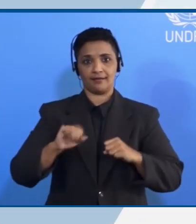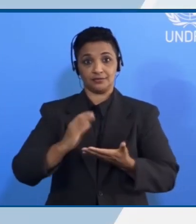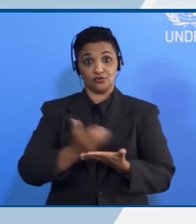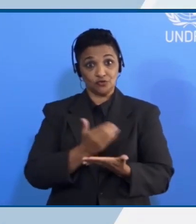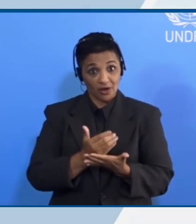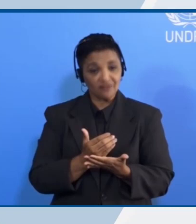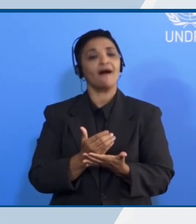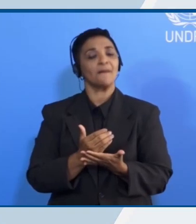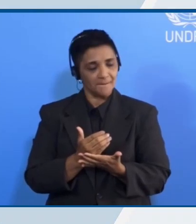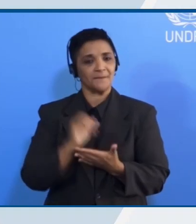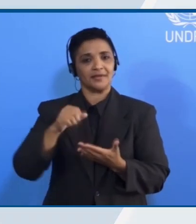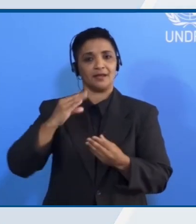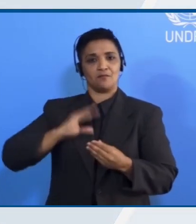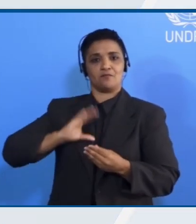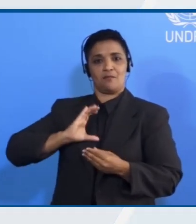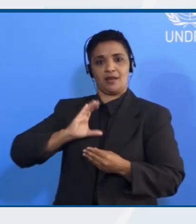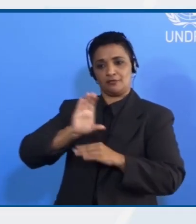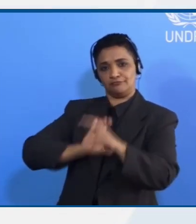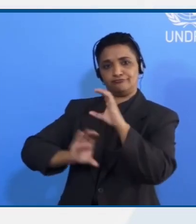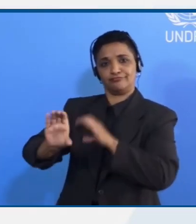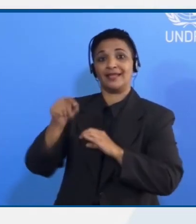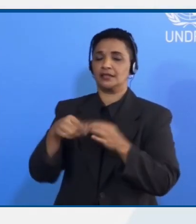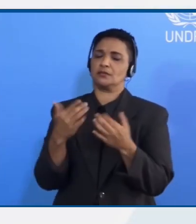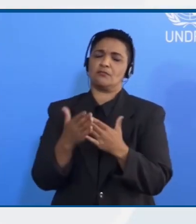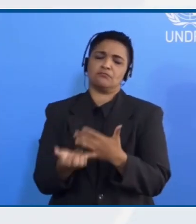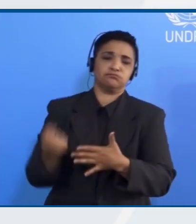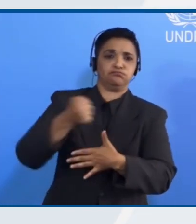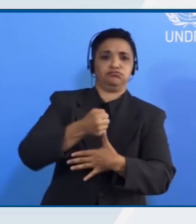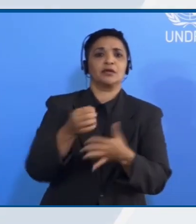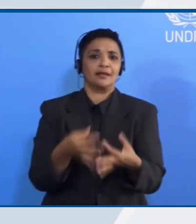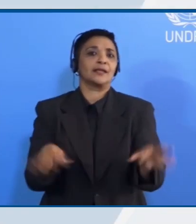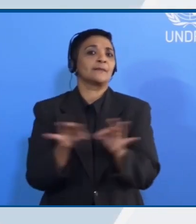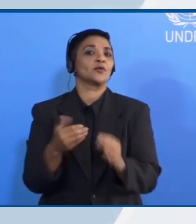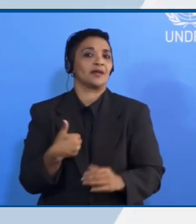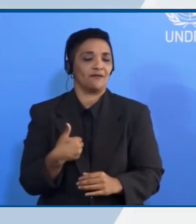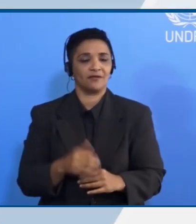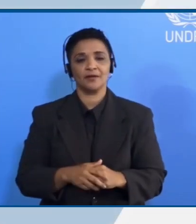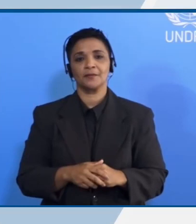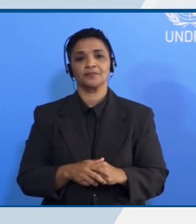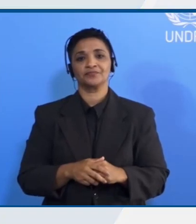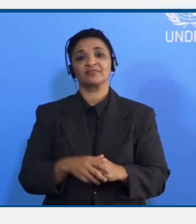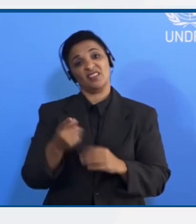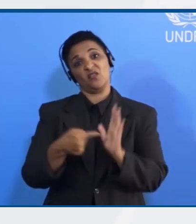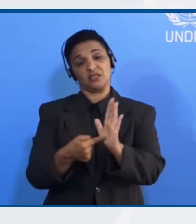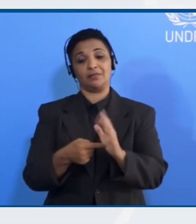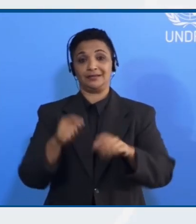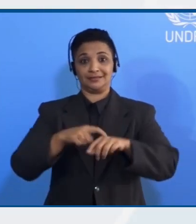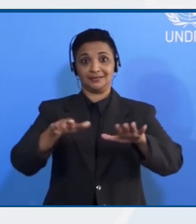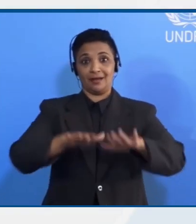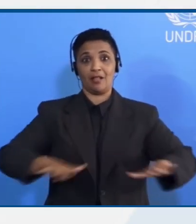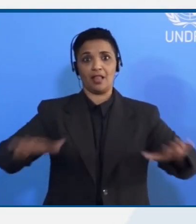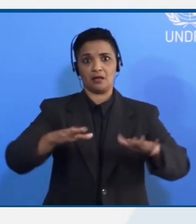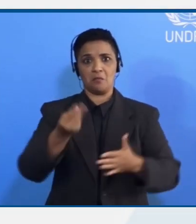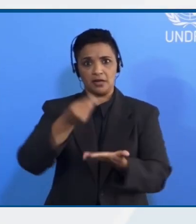in urbanization value, the most important of which is land value capture, which is when the price of land increases on